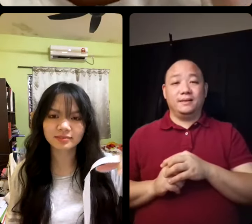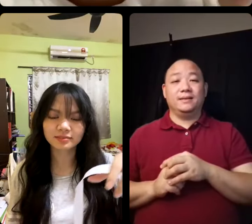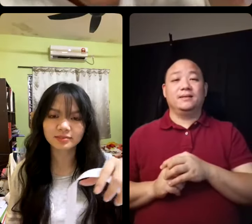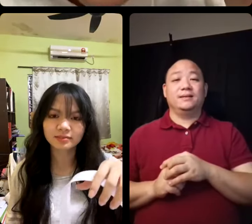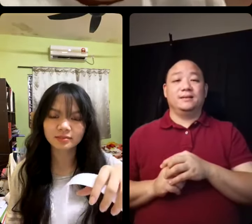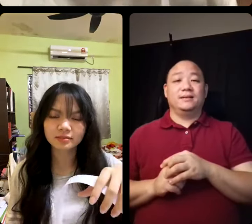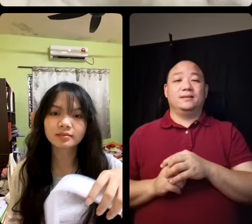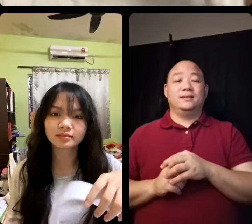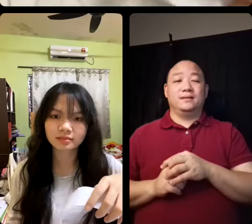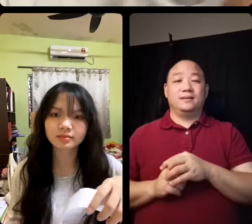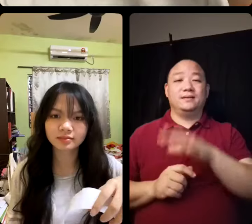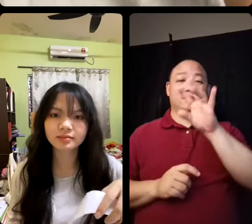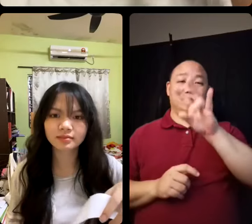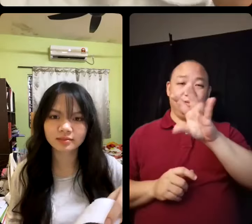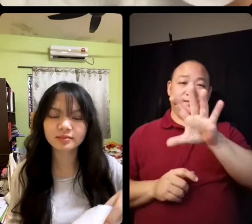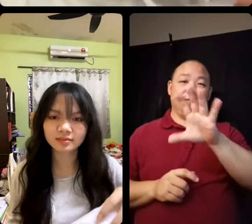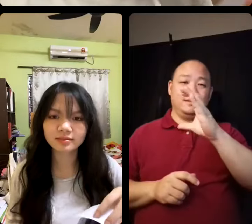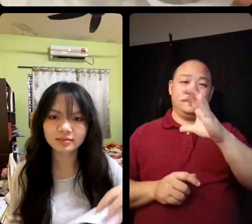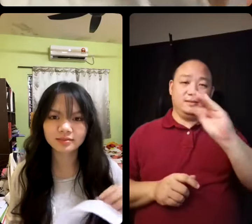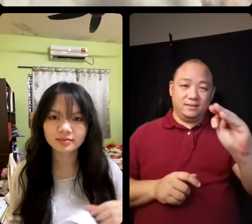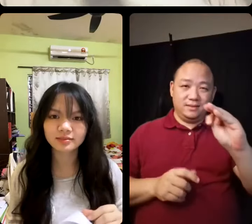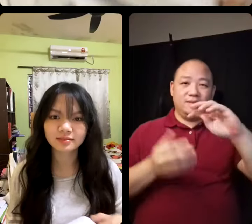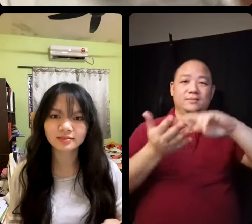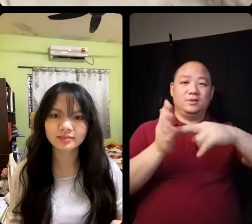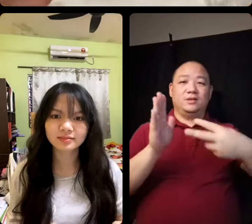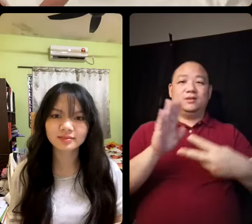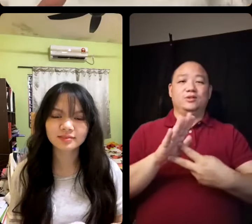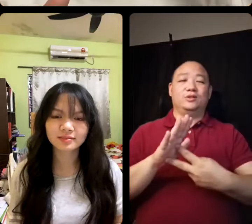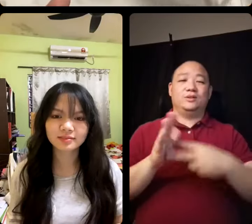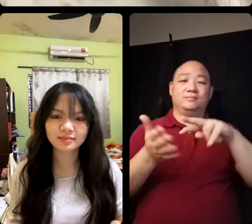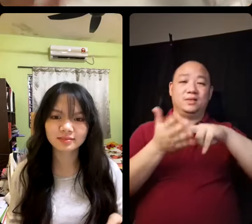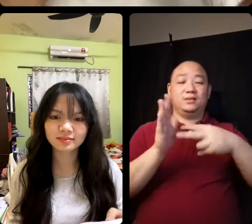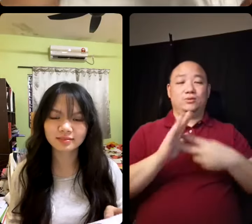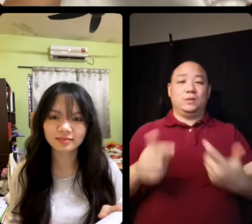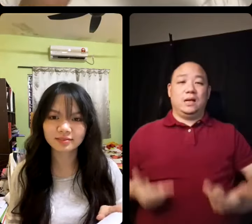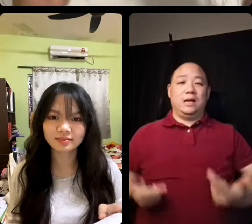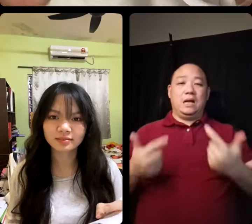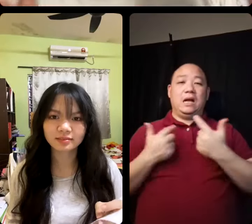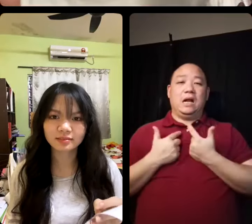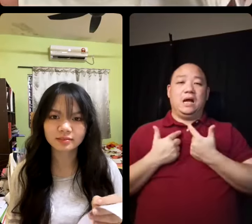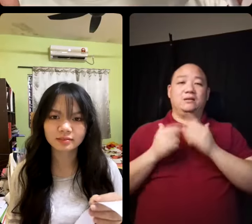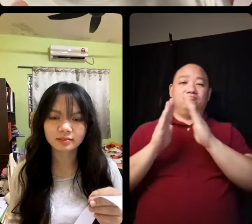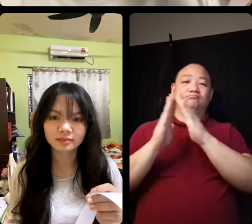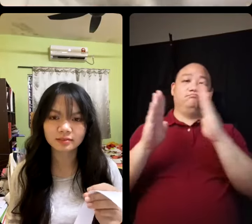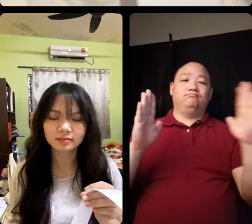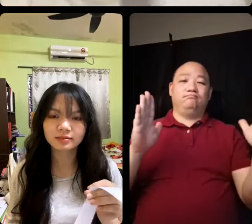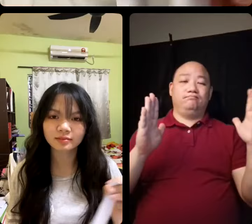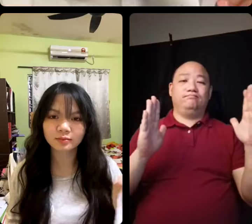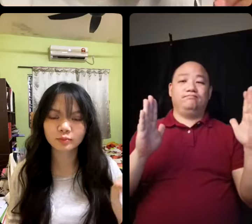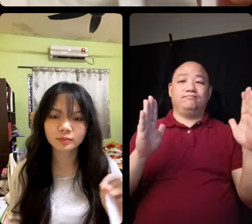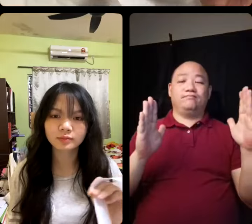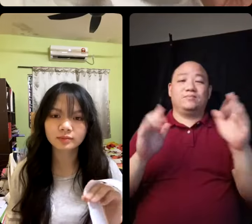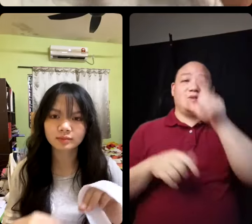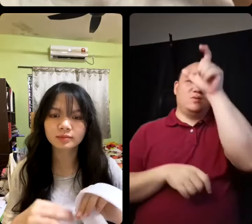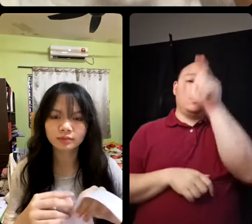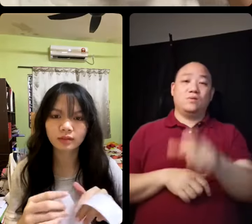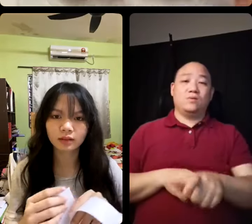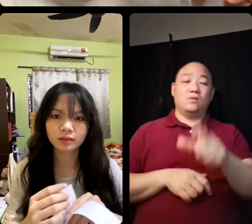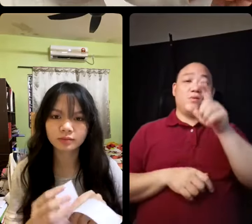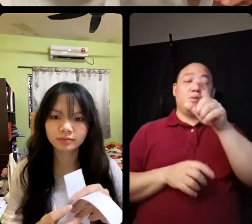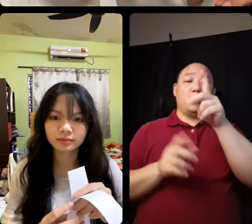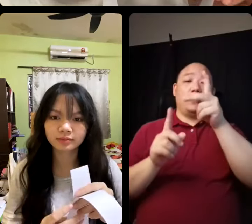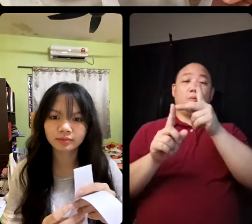lifespan, alright? Our lifespan that we have. So, according to research, average person, we have 75 years